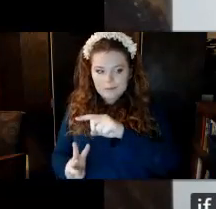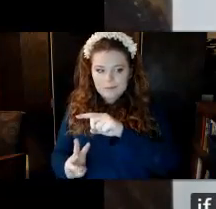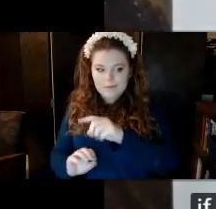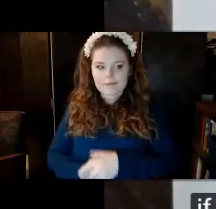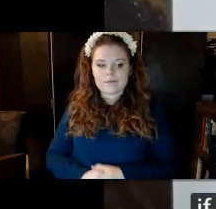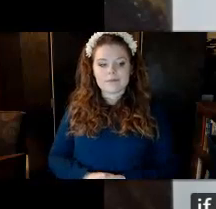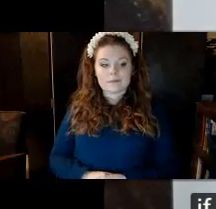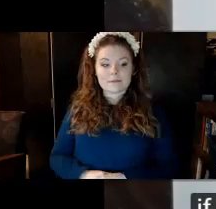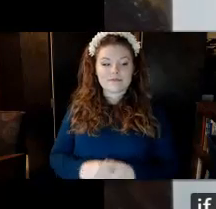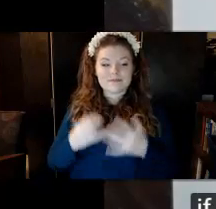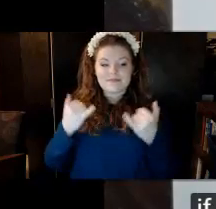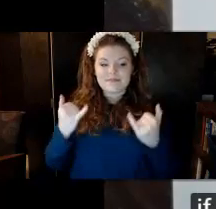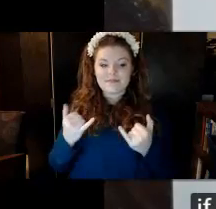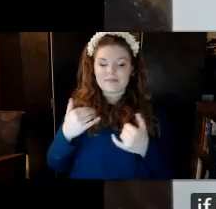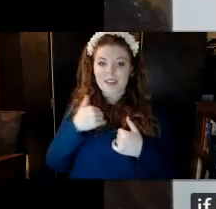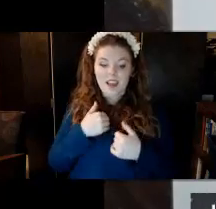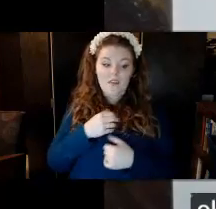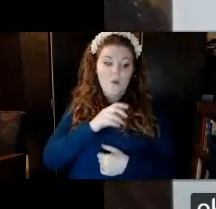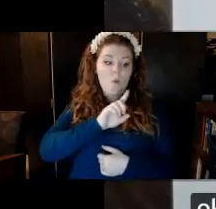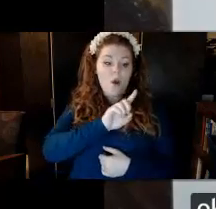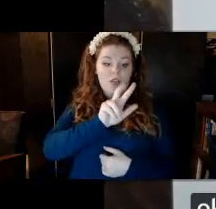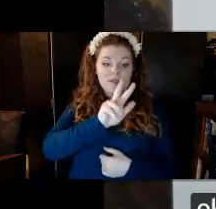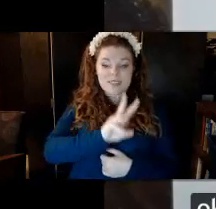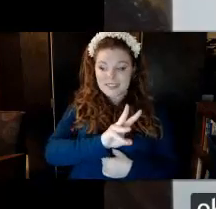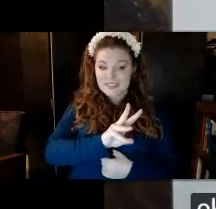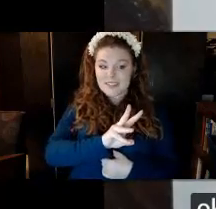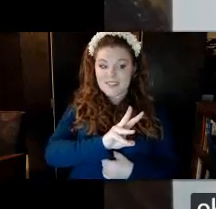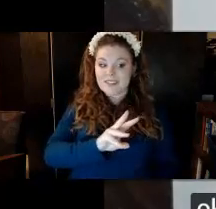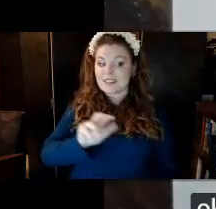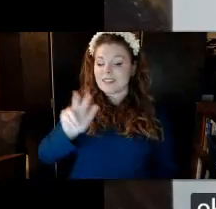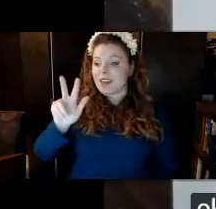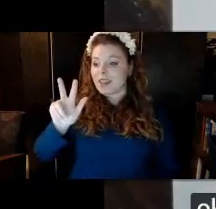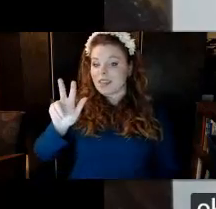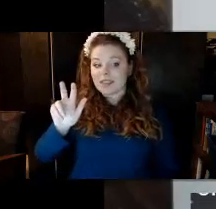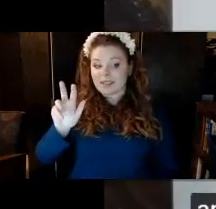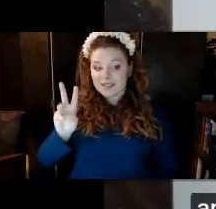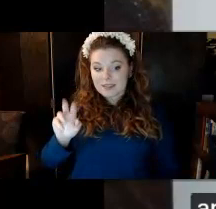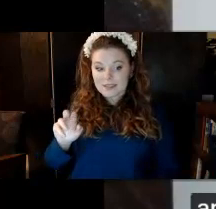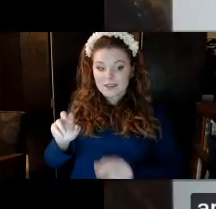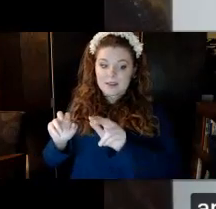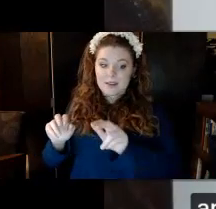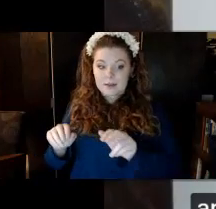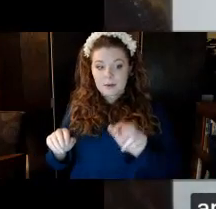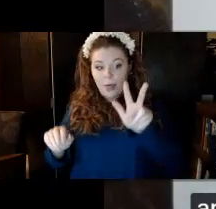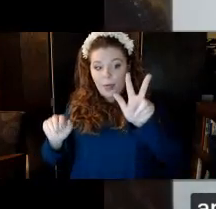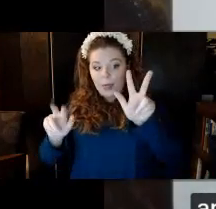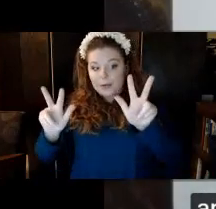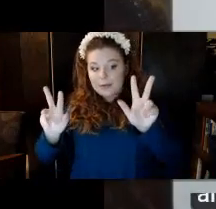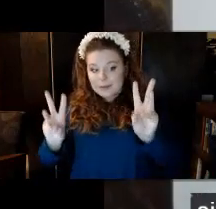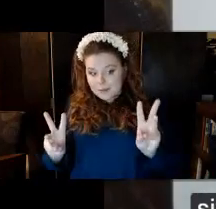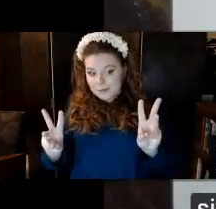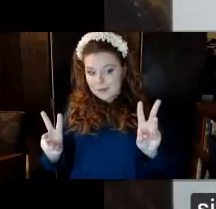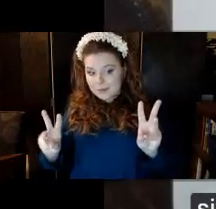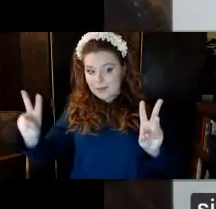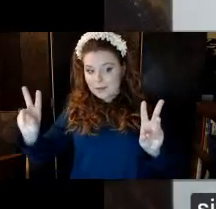Okay? So now look, I have 1 3/6 and I have 3/6 over here and 2/6 over here that go with my